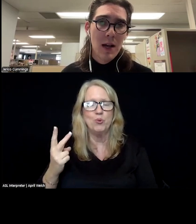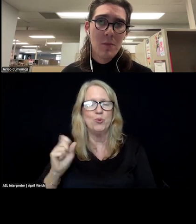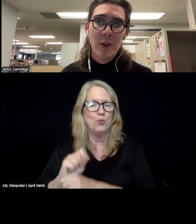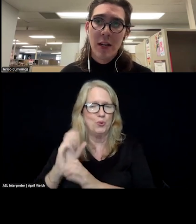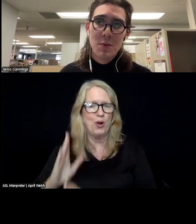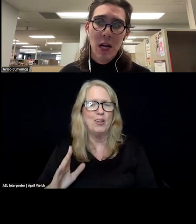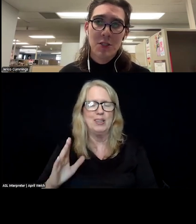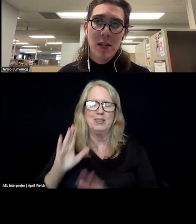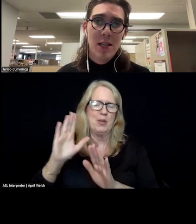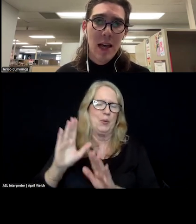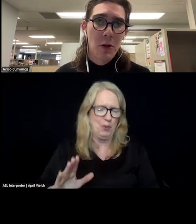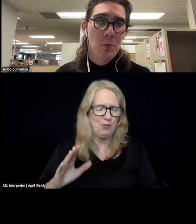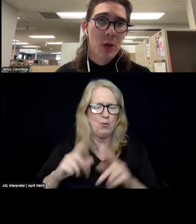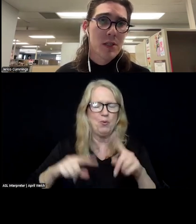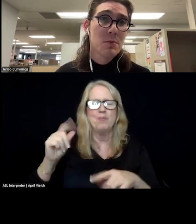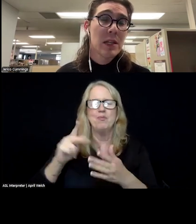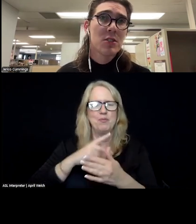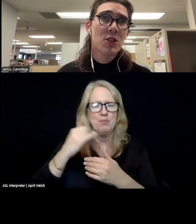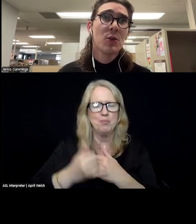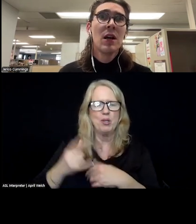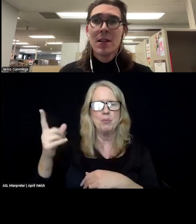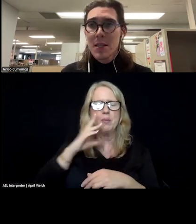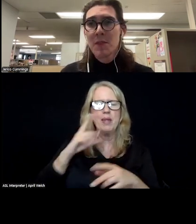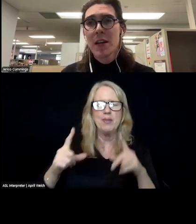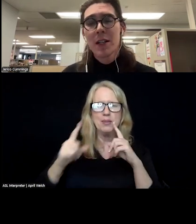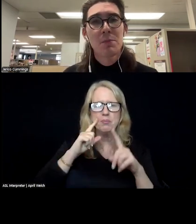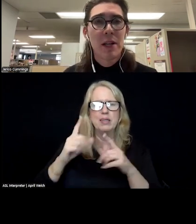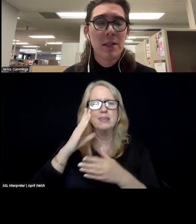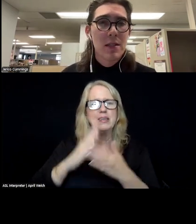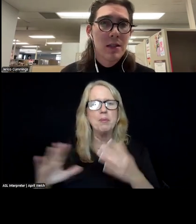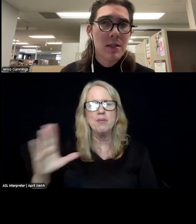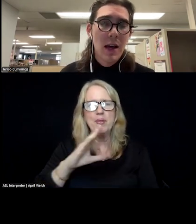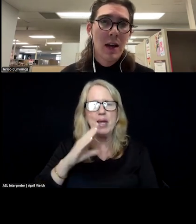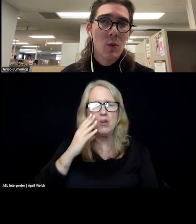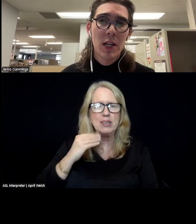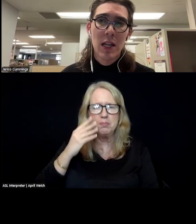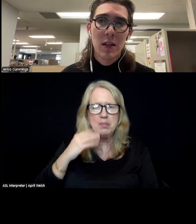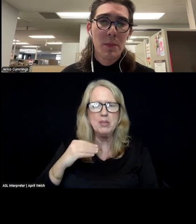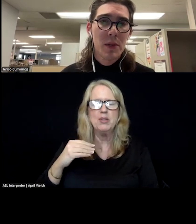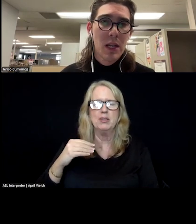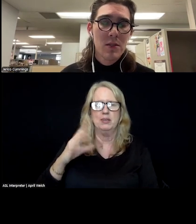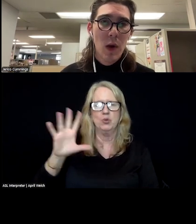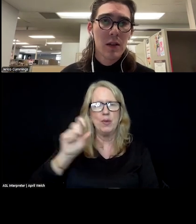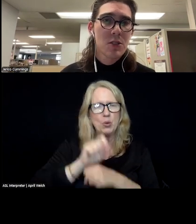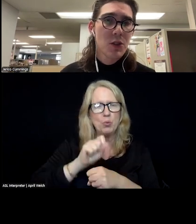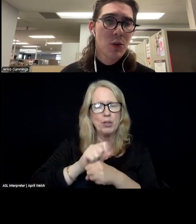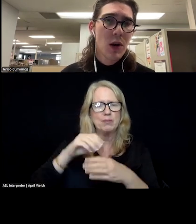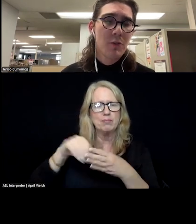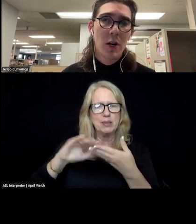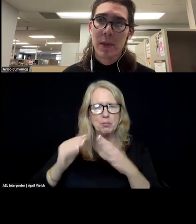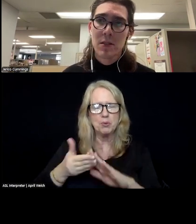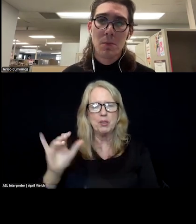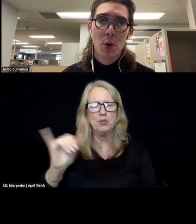from various projects at the Health Board speak to some of their experiences working in community as well